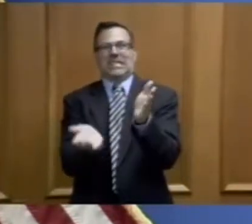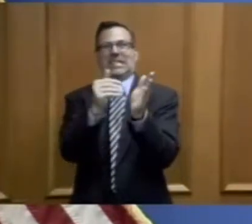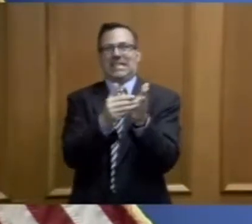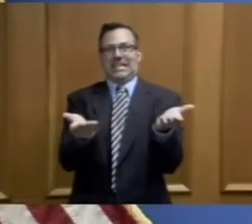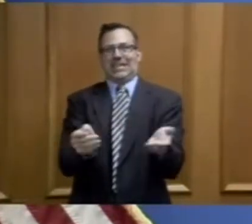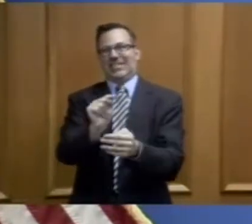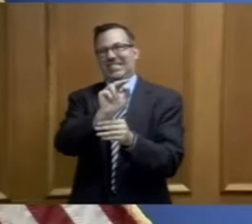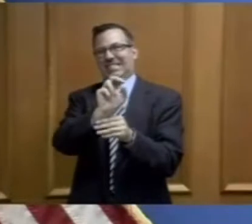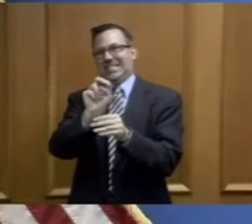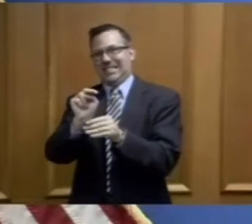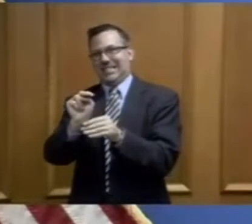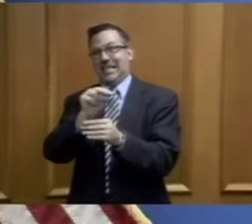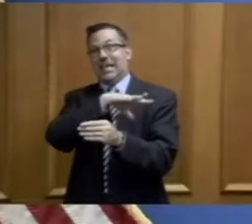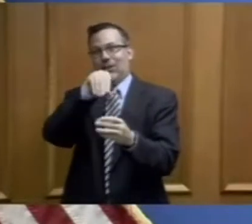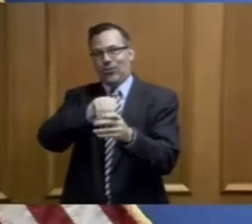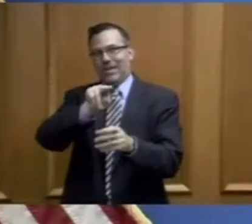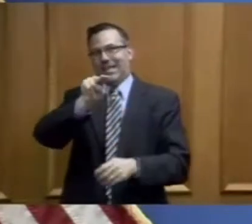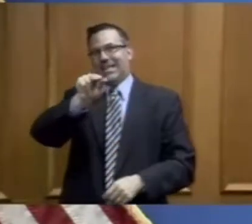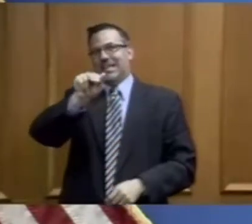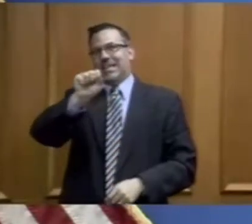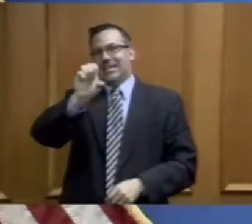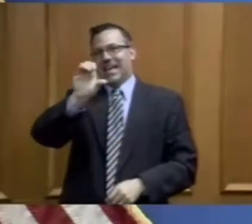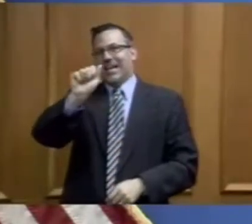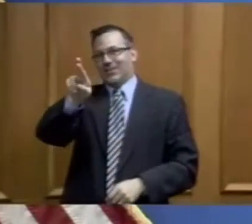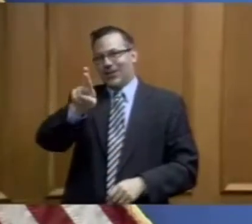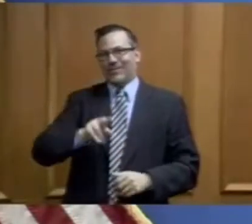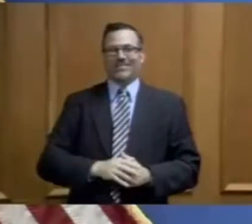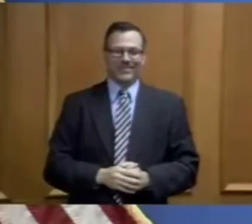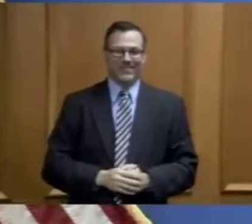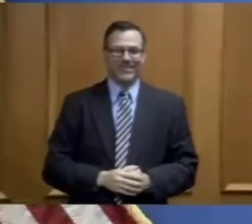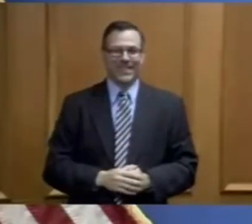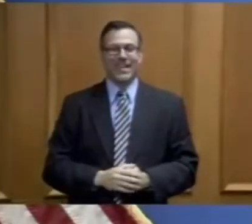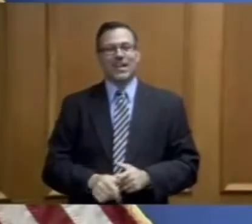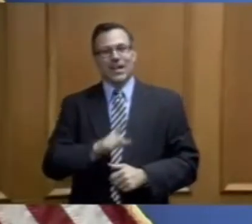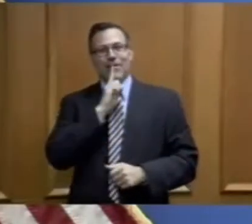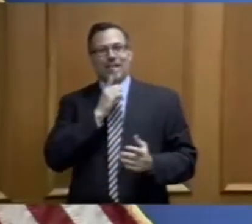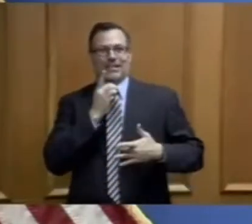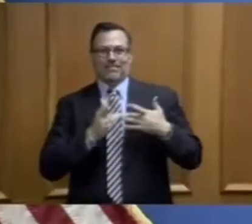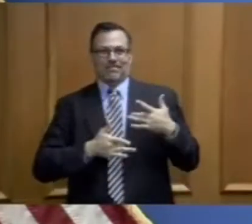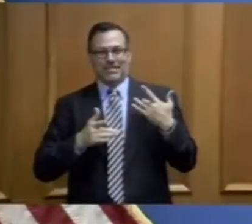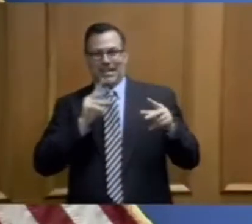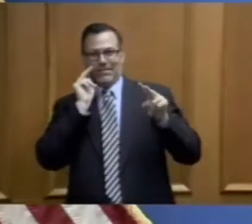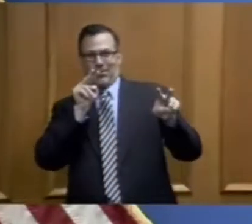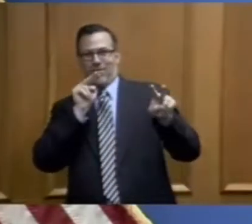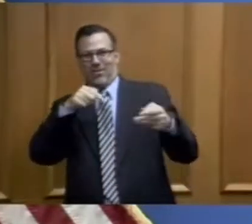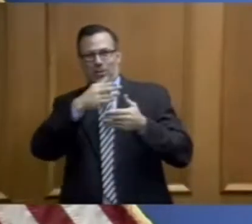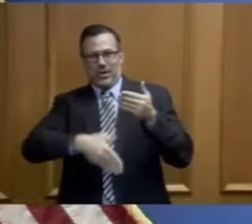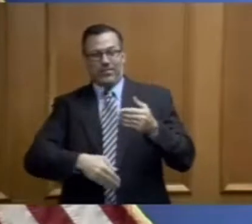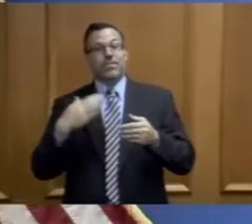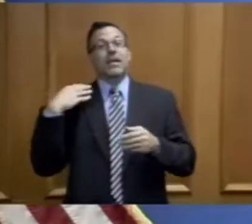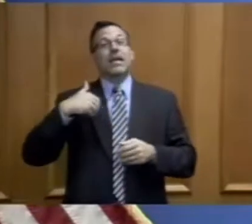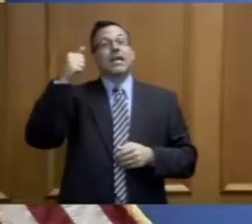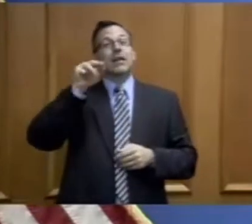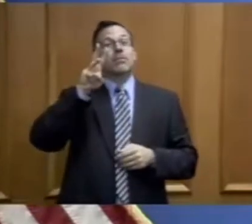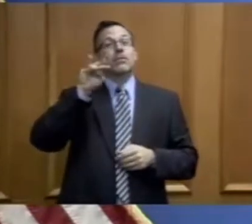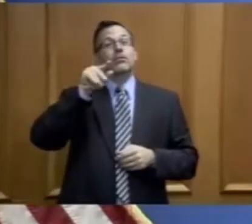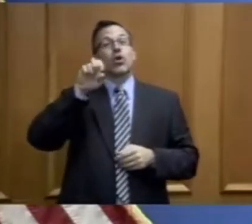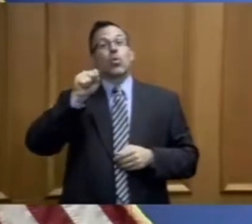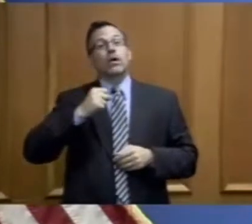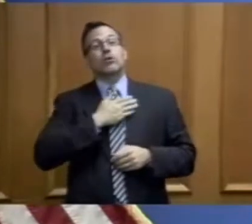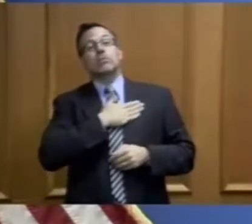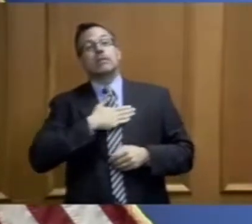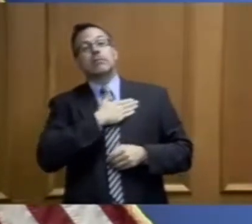especially and including NASCAR. So we're looking forward to that this weekend. Commissioner Williams, if you would come up, please, and